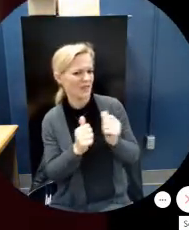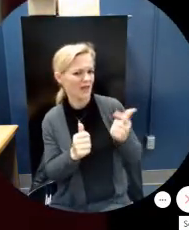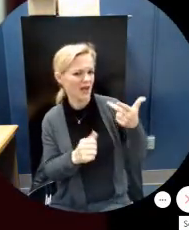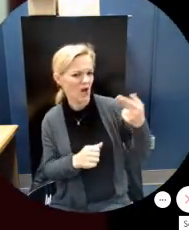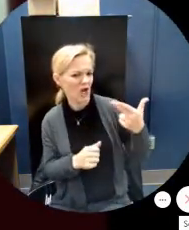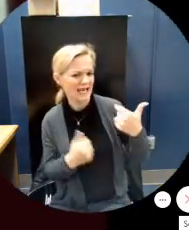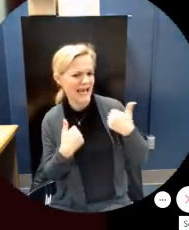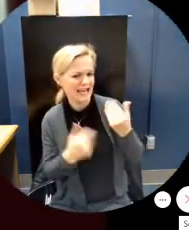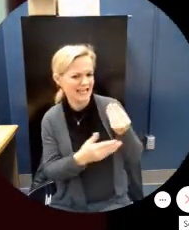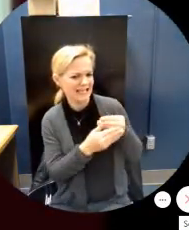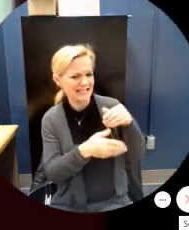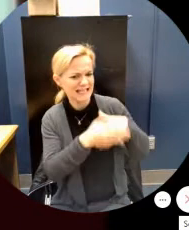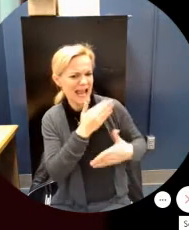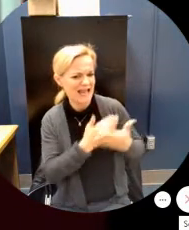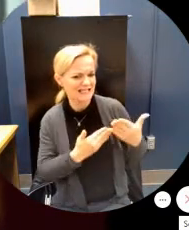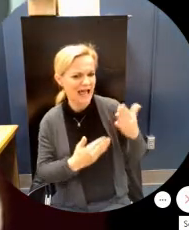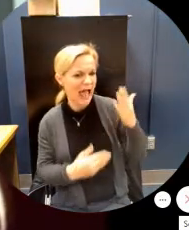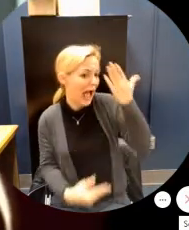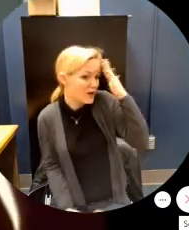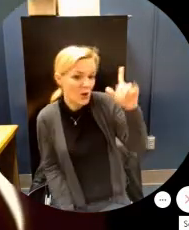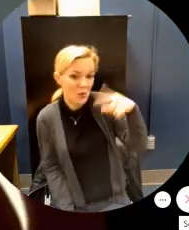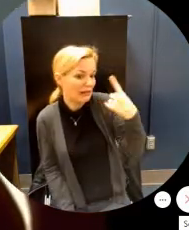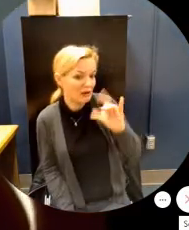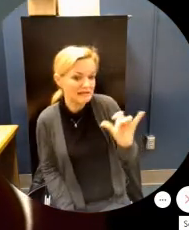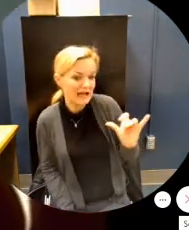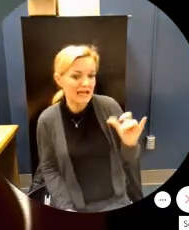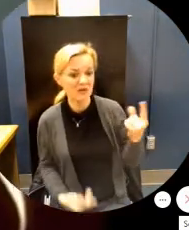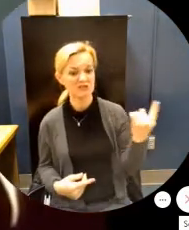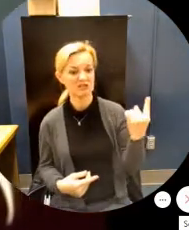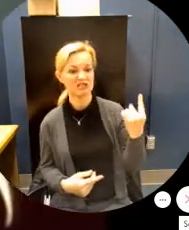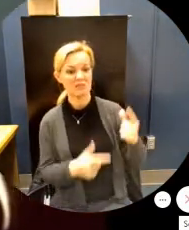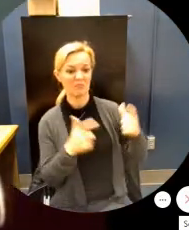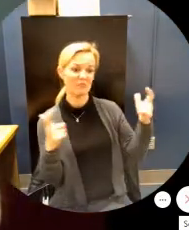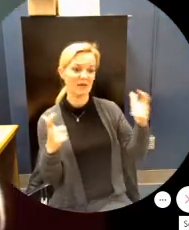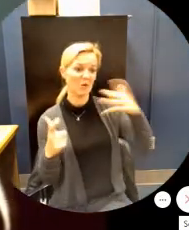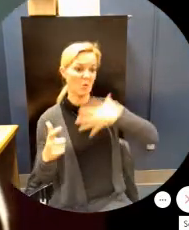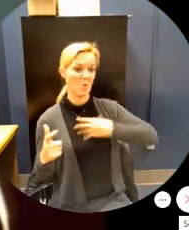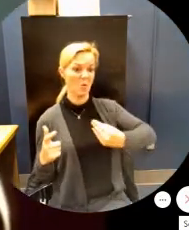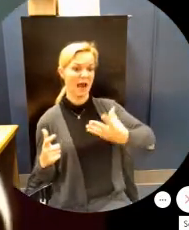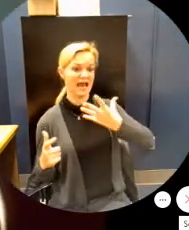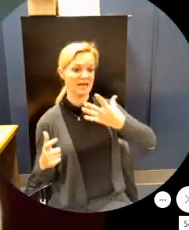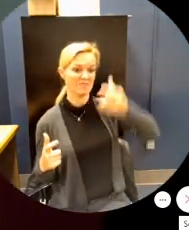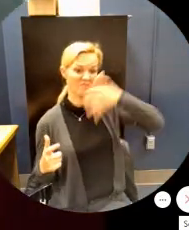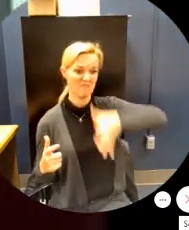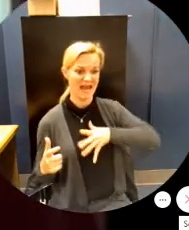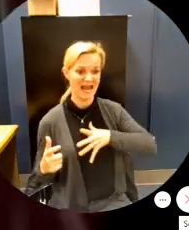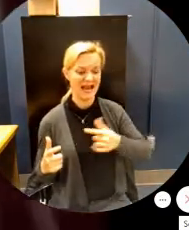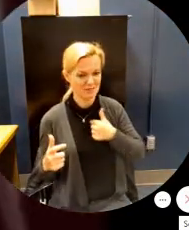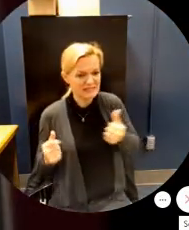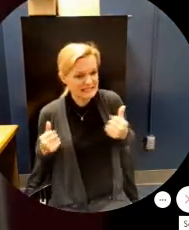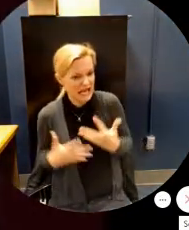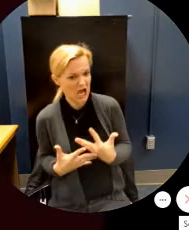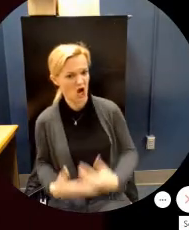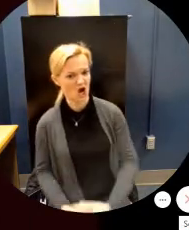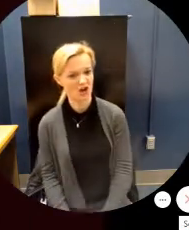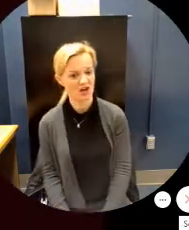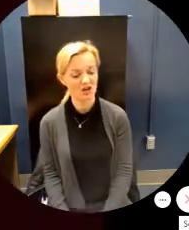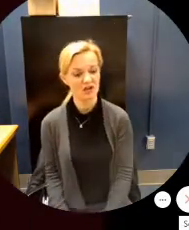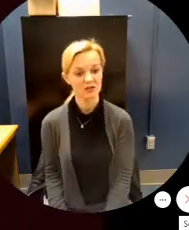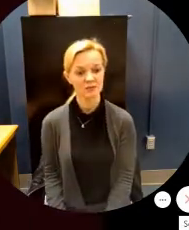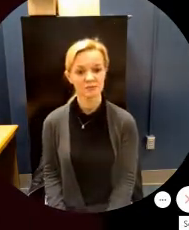looked like a big white guy. What kind of clothes he wearing? I don't know, man. He scared me. Okay, all right. We'll go check it out. You wait here. Yeah, all